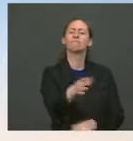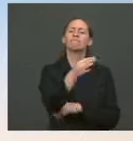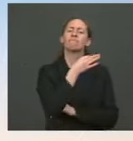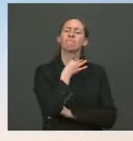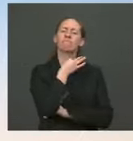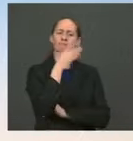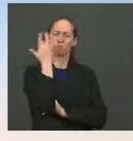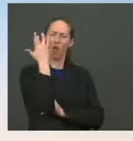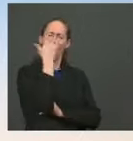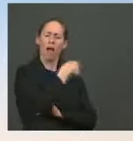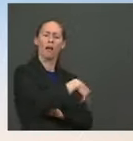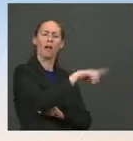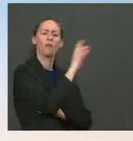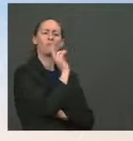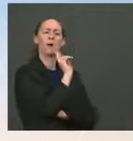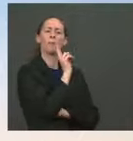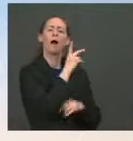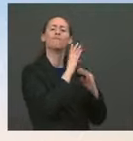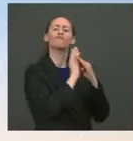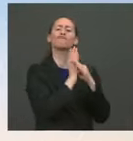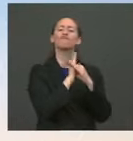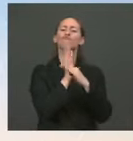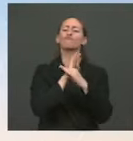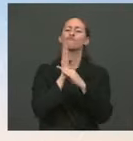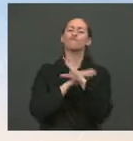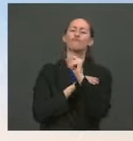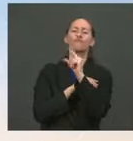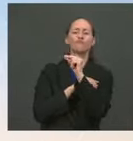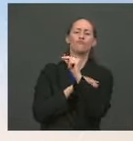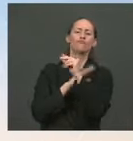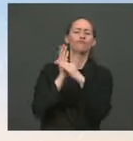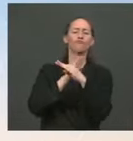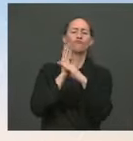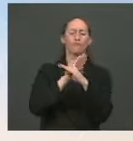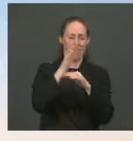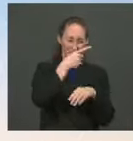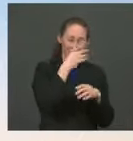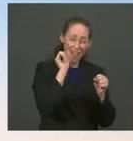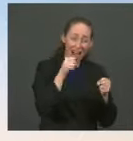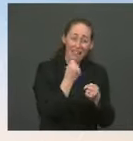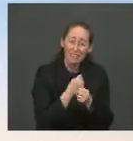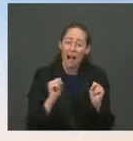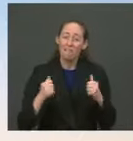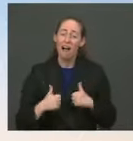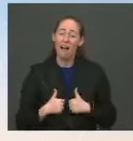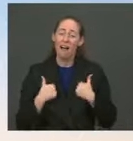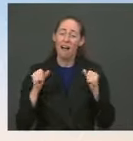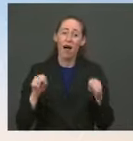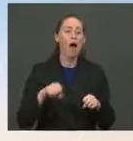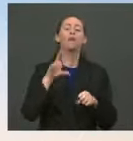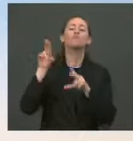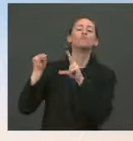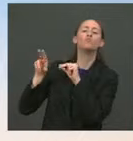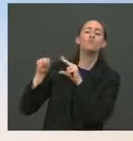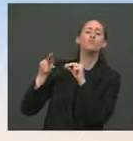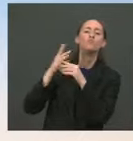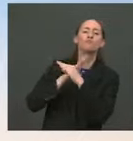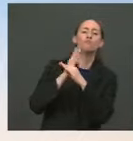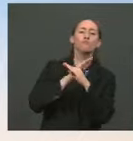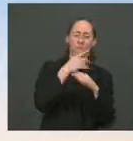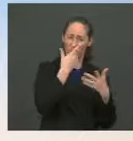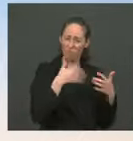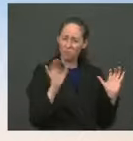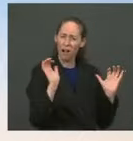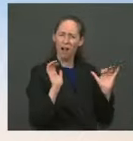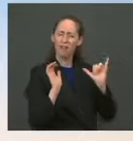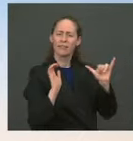Republicans, getting in the way of that, getting in the way of saving lives, getting in the way of us making sure that the economy is working as well and